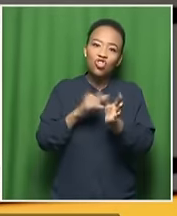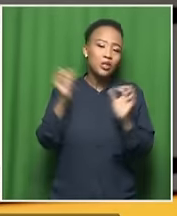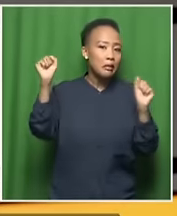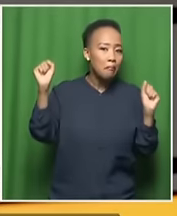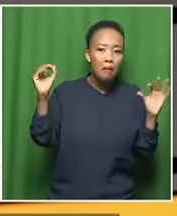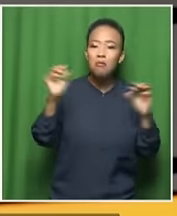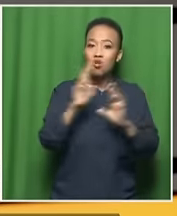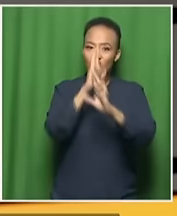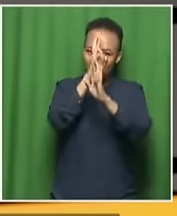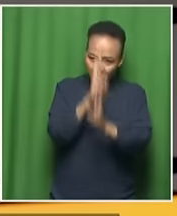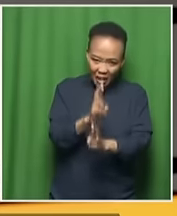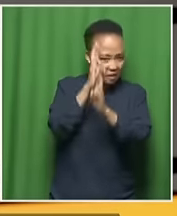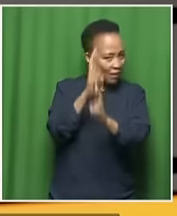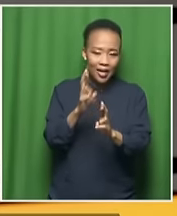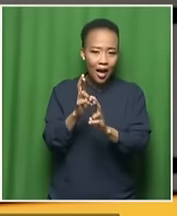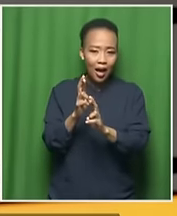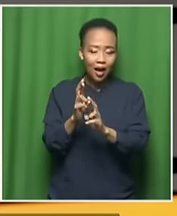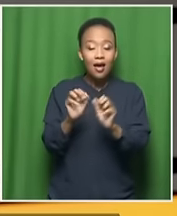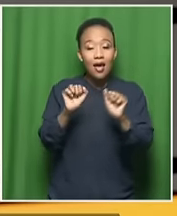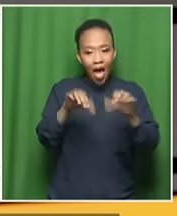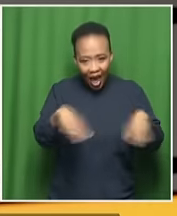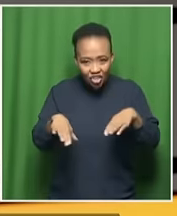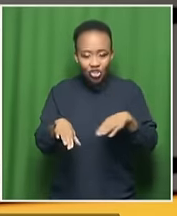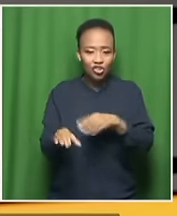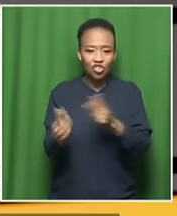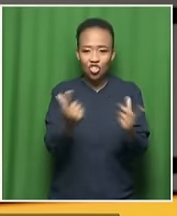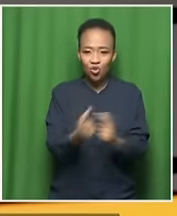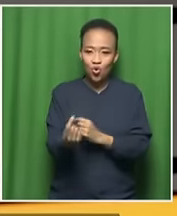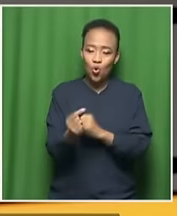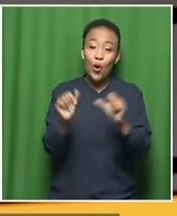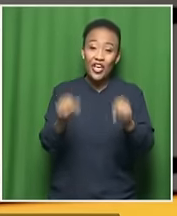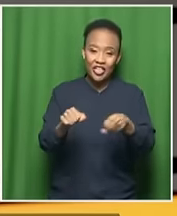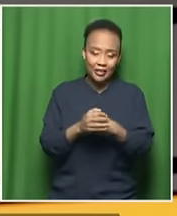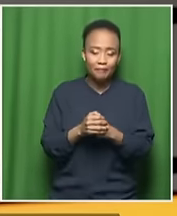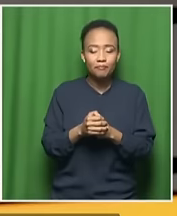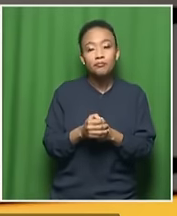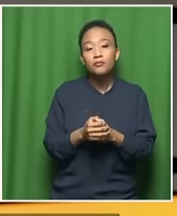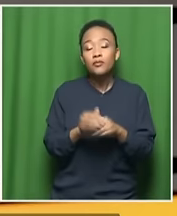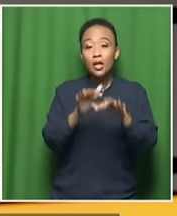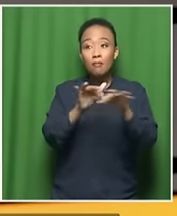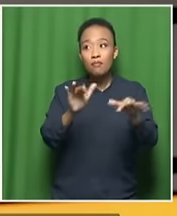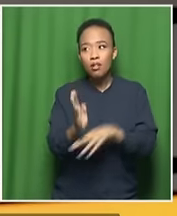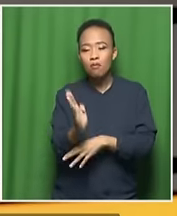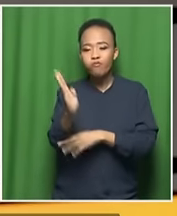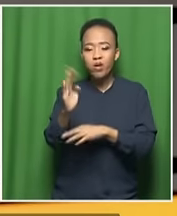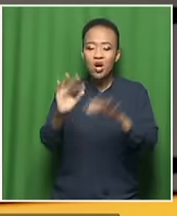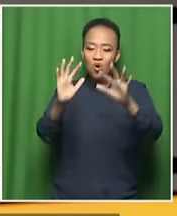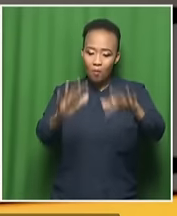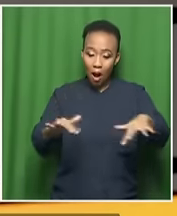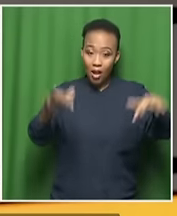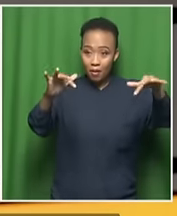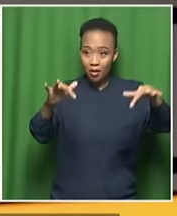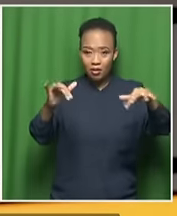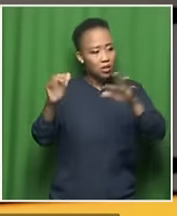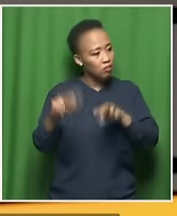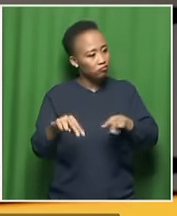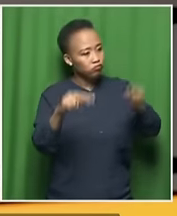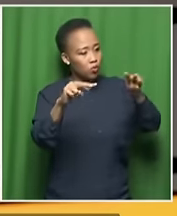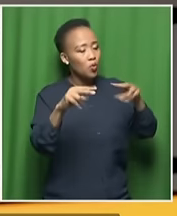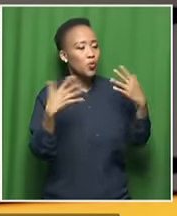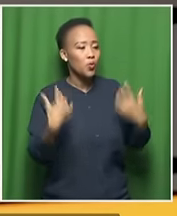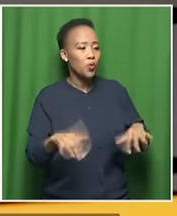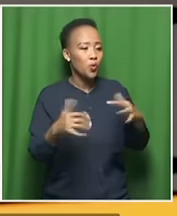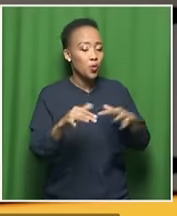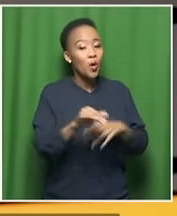say. And it's those actions. And the fact that in Parliament, people see that the Freedom Front Plus comes